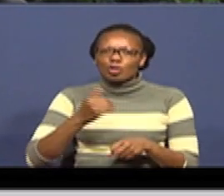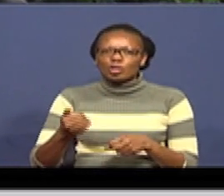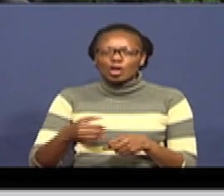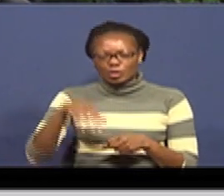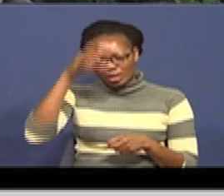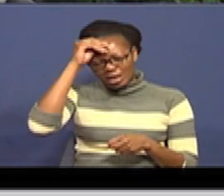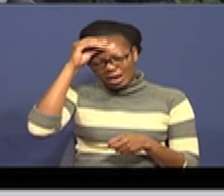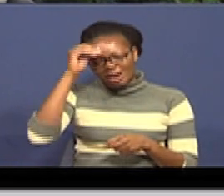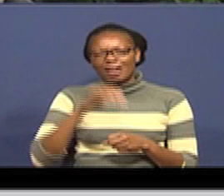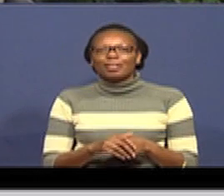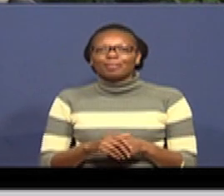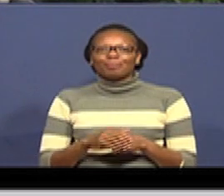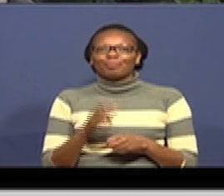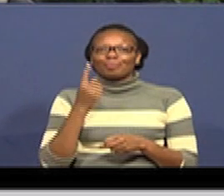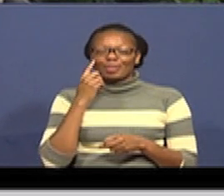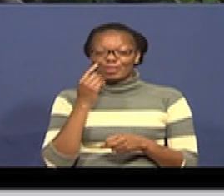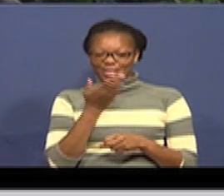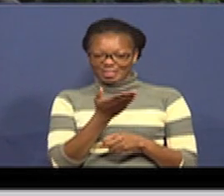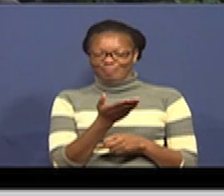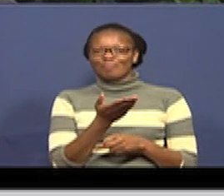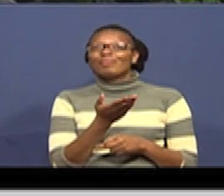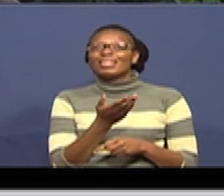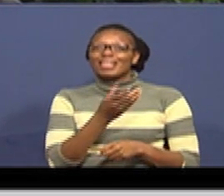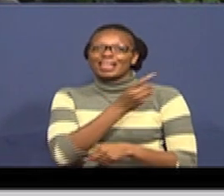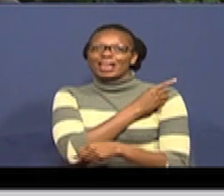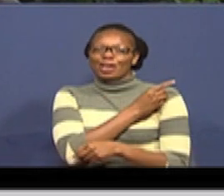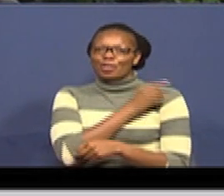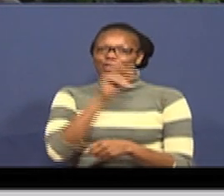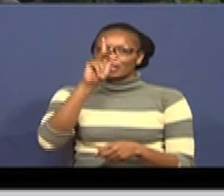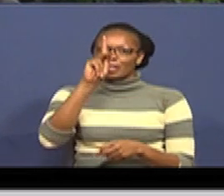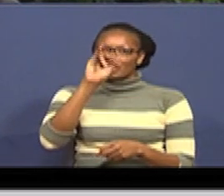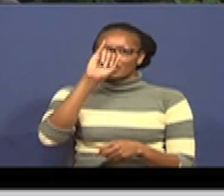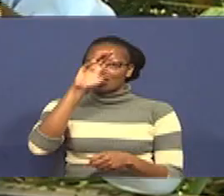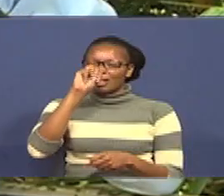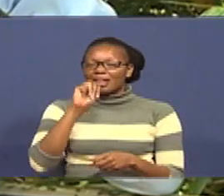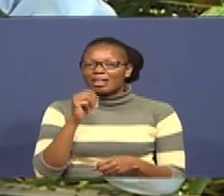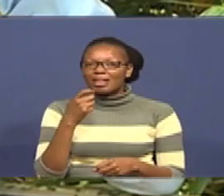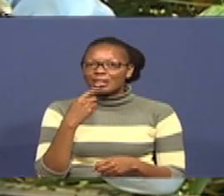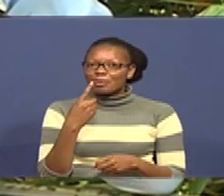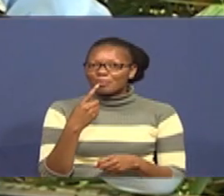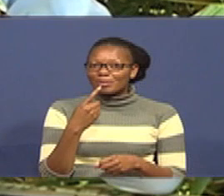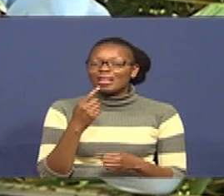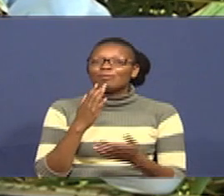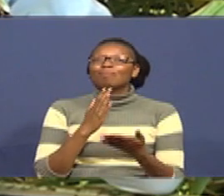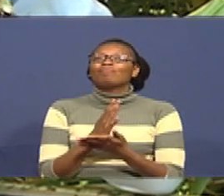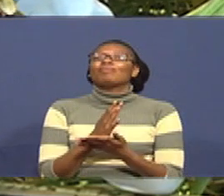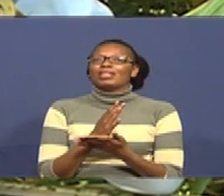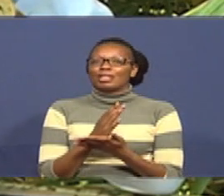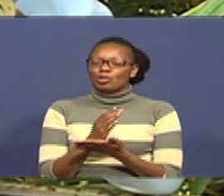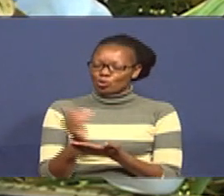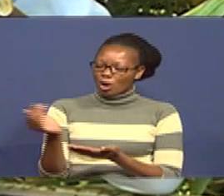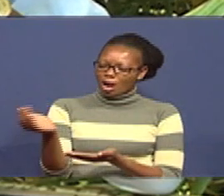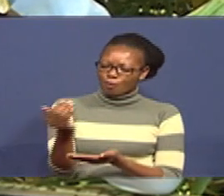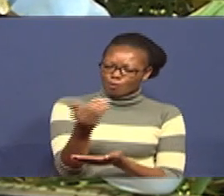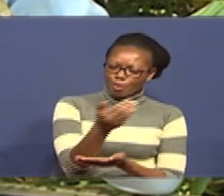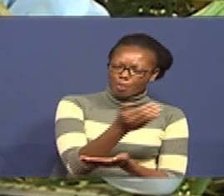to spread more neighbors or more counties. Umejionea ukweli wa maneno